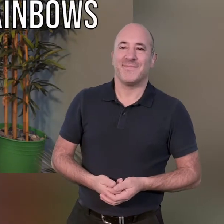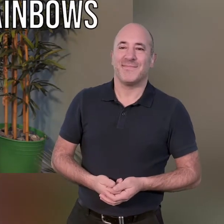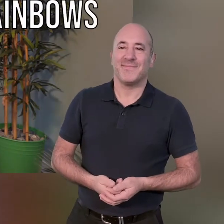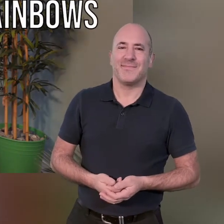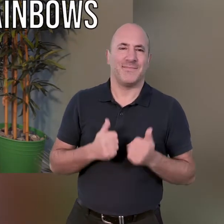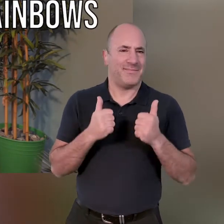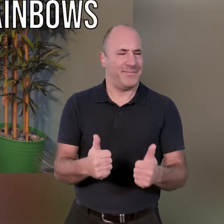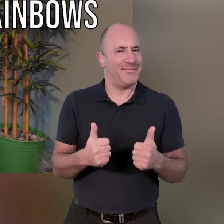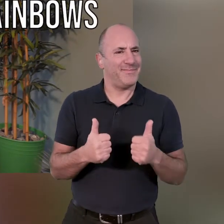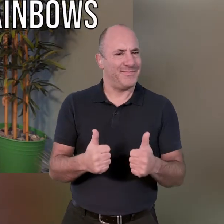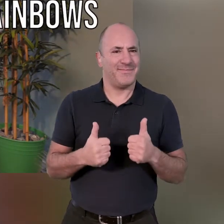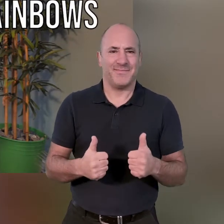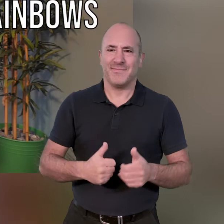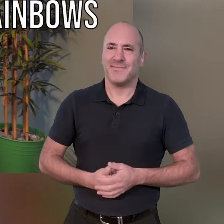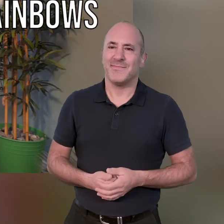Excellent.